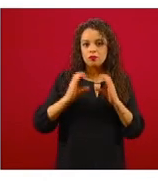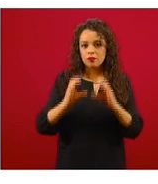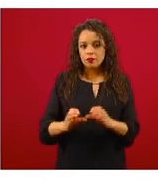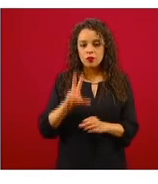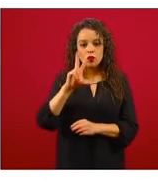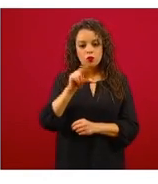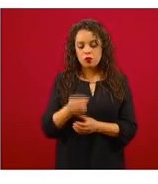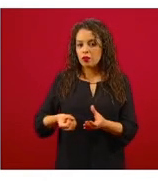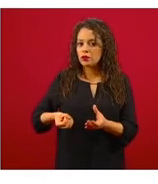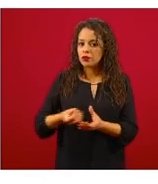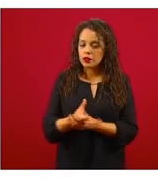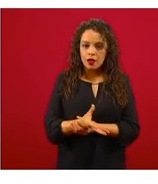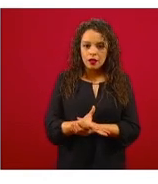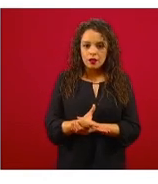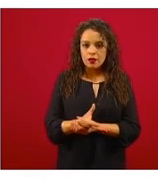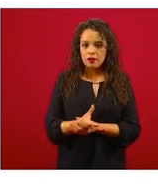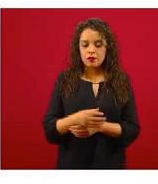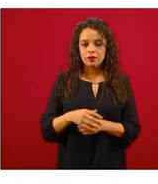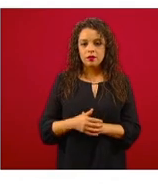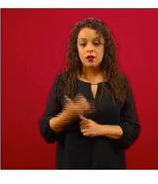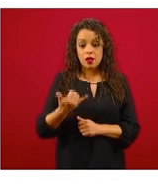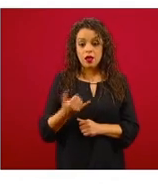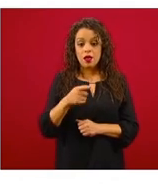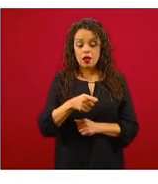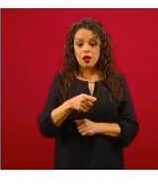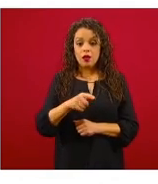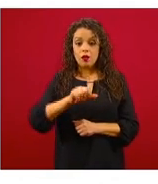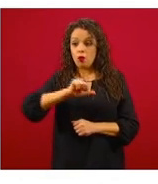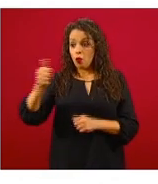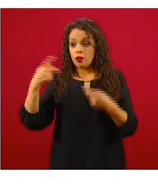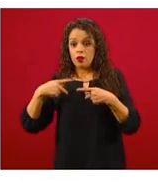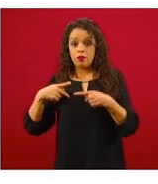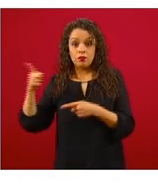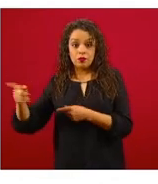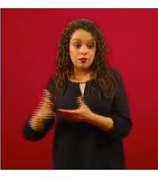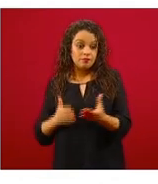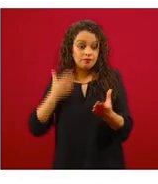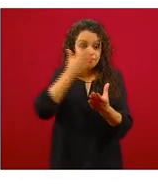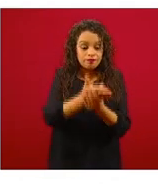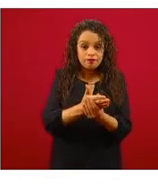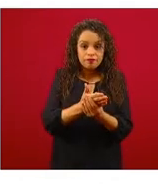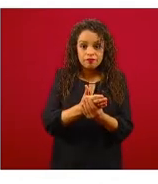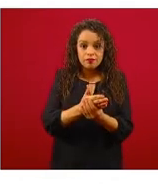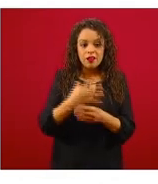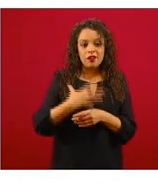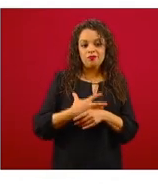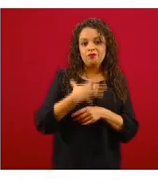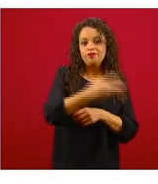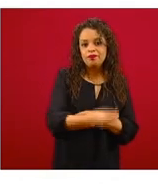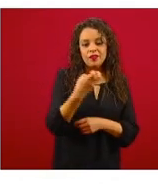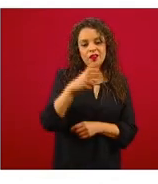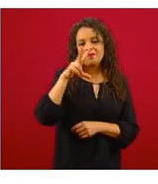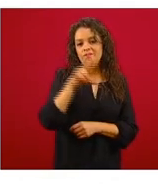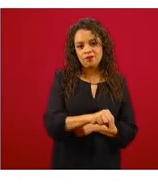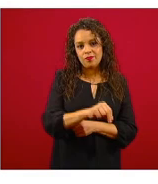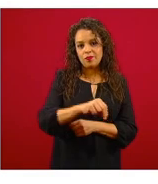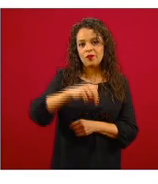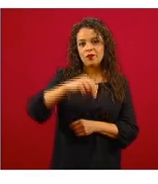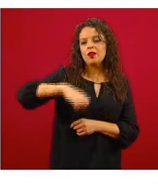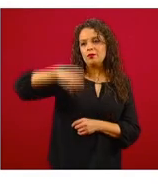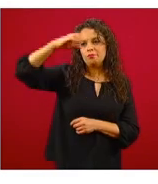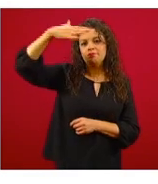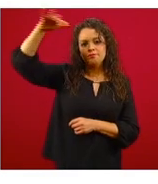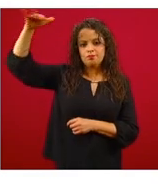be very careful. And also, don't let other people bring the disease home to your house. These are older people